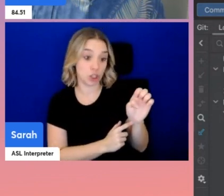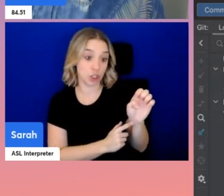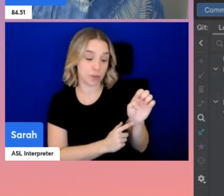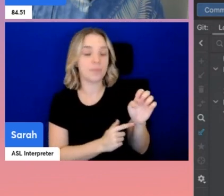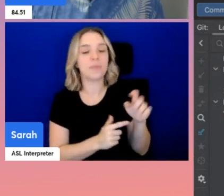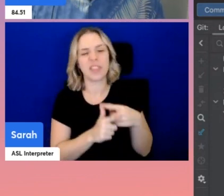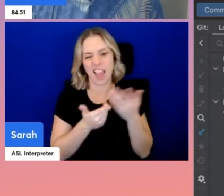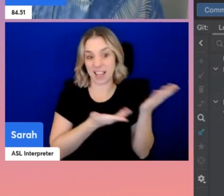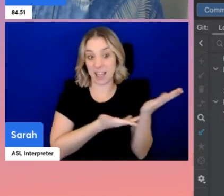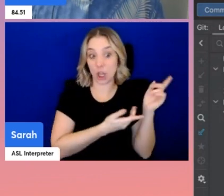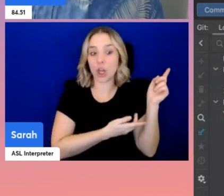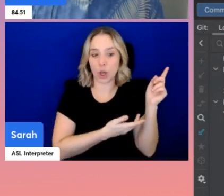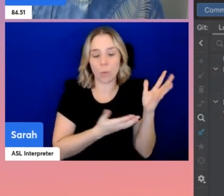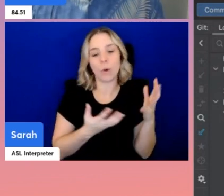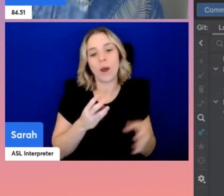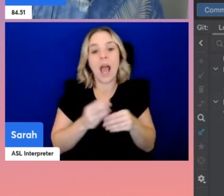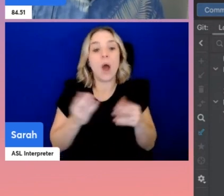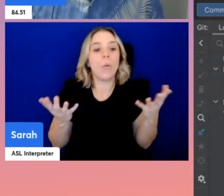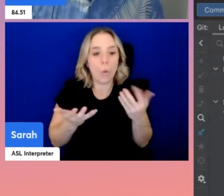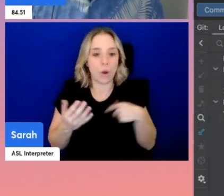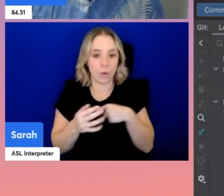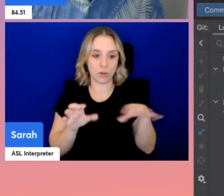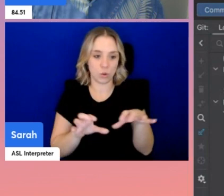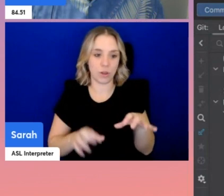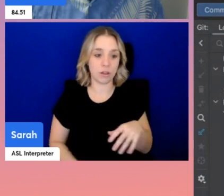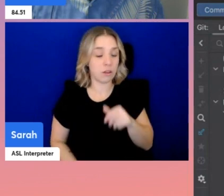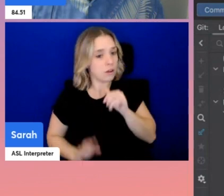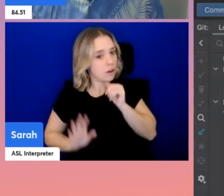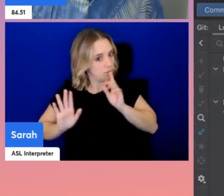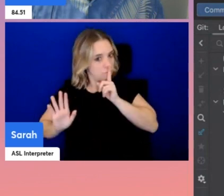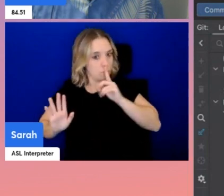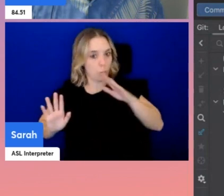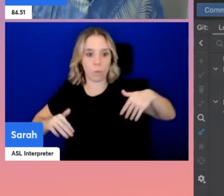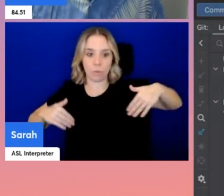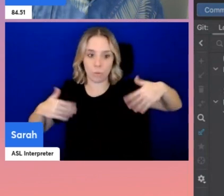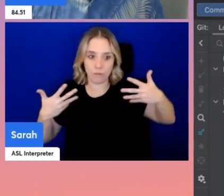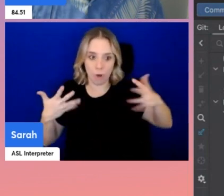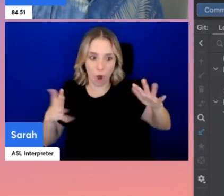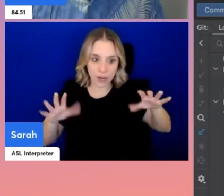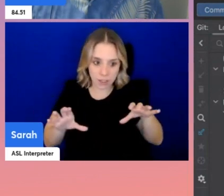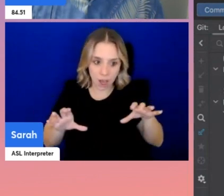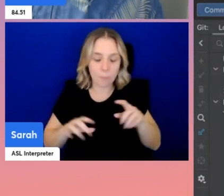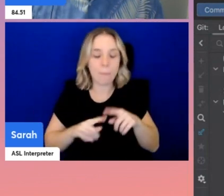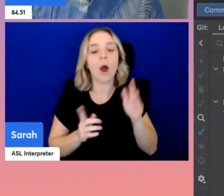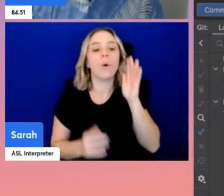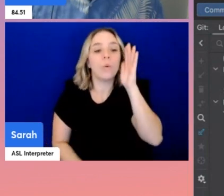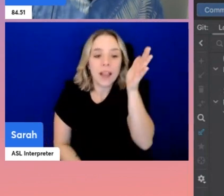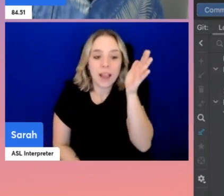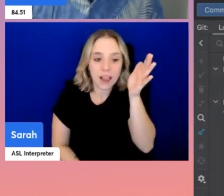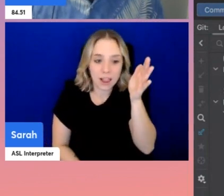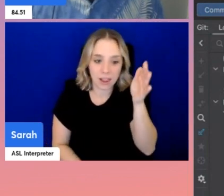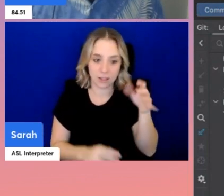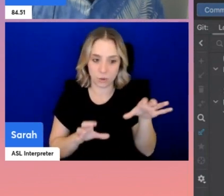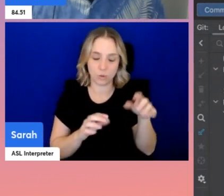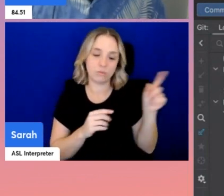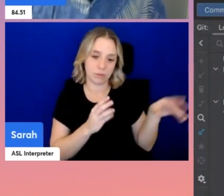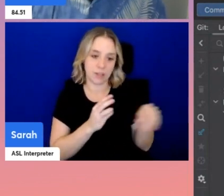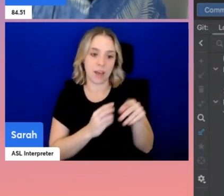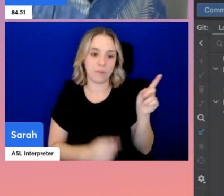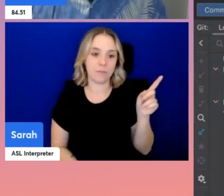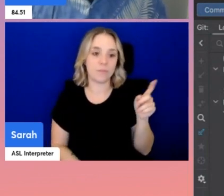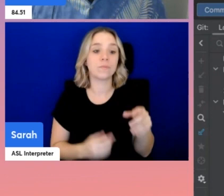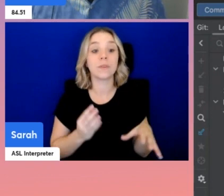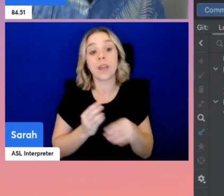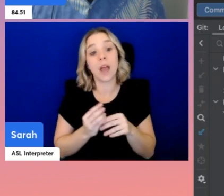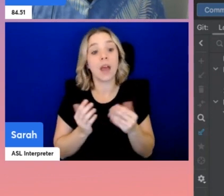want to add in what we are doing, not what we have done, but what we will be doing. So we're going to add in